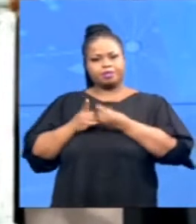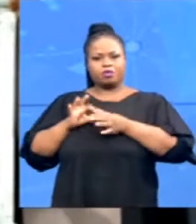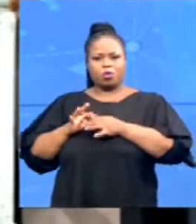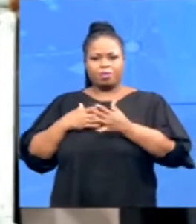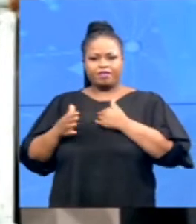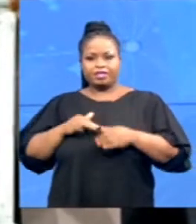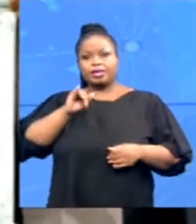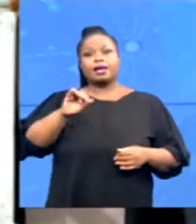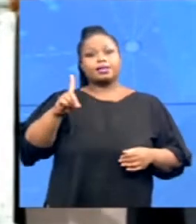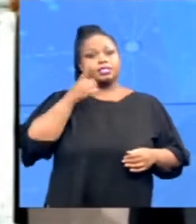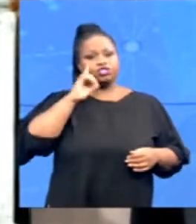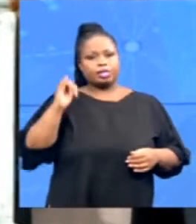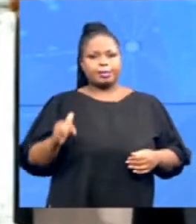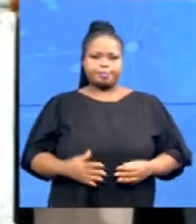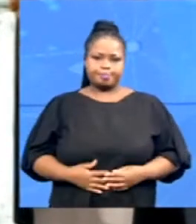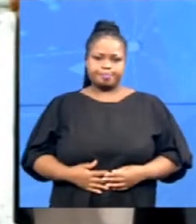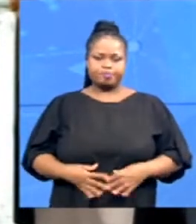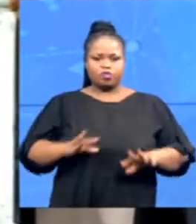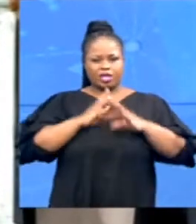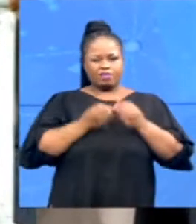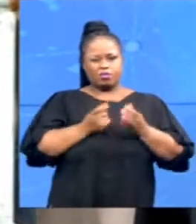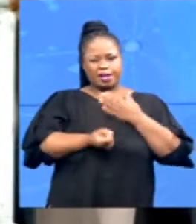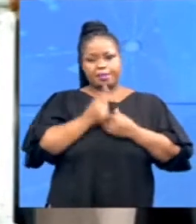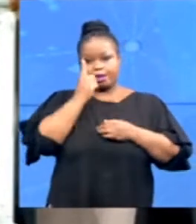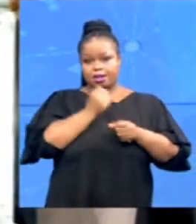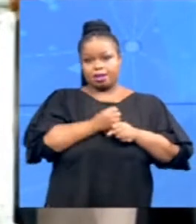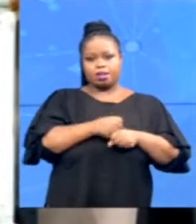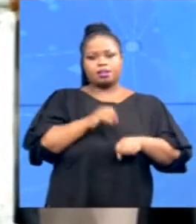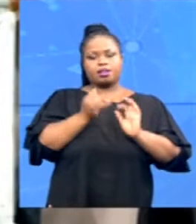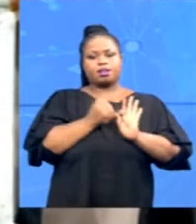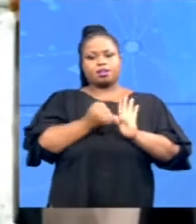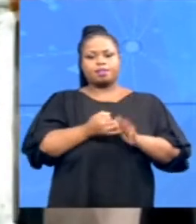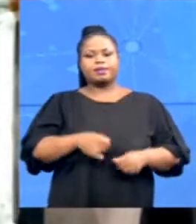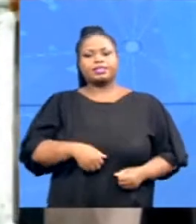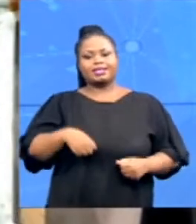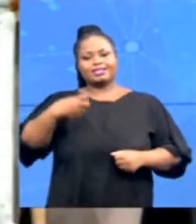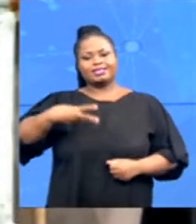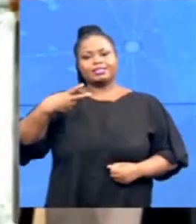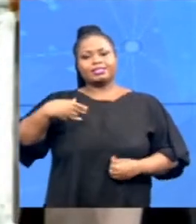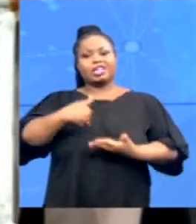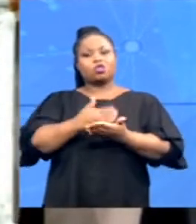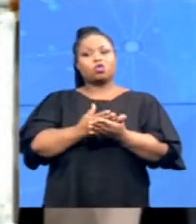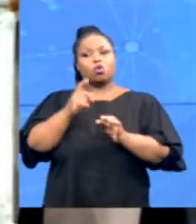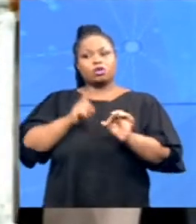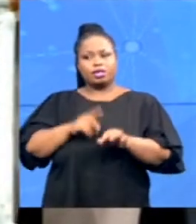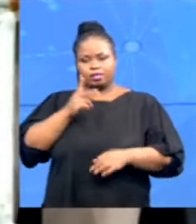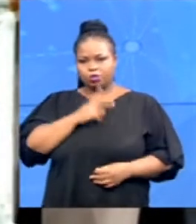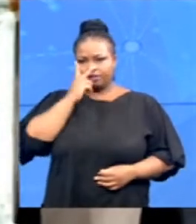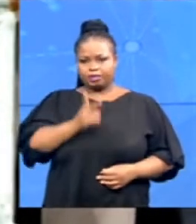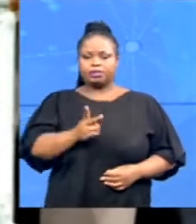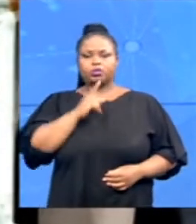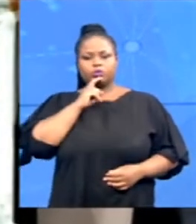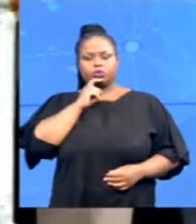all scheduled for January of next year. And then in the second quarter, we're going to be looking at the use of a biometric system. You know,